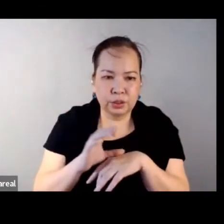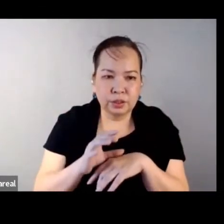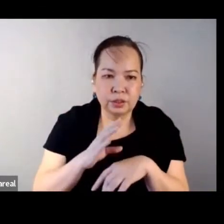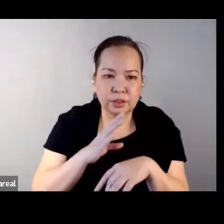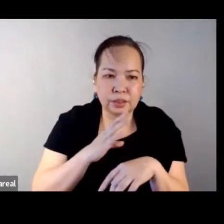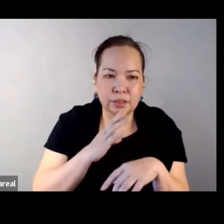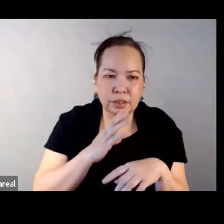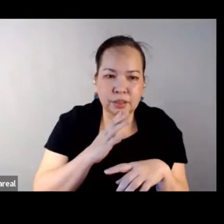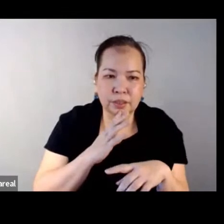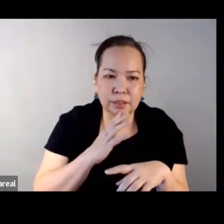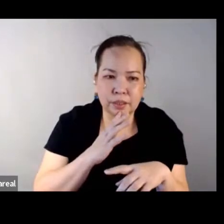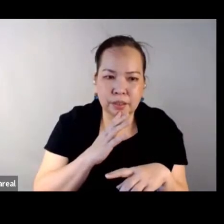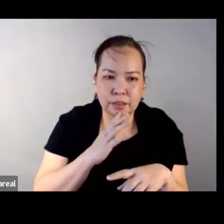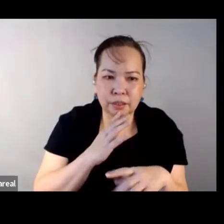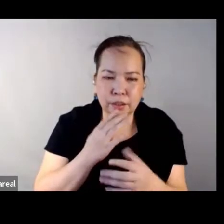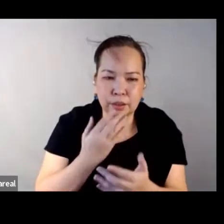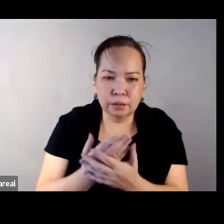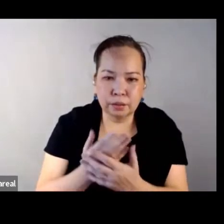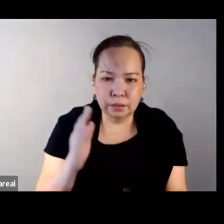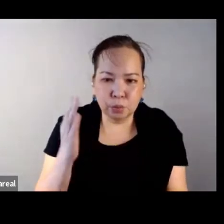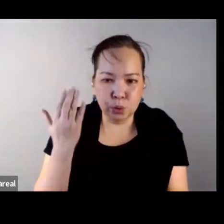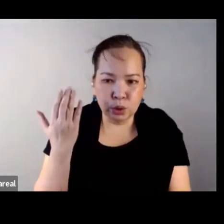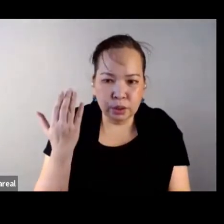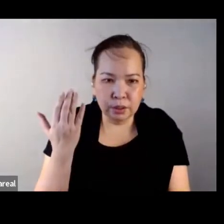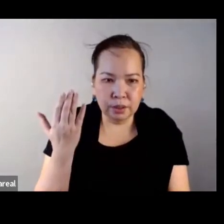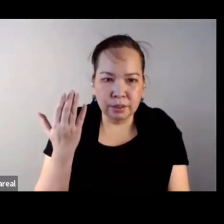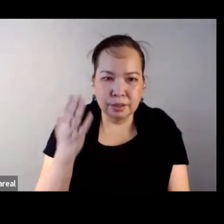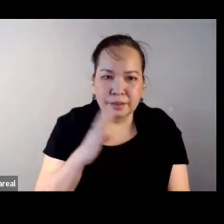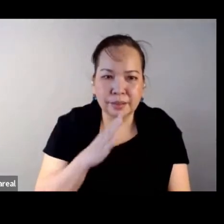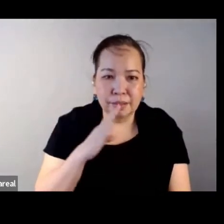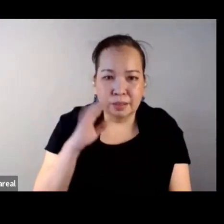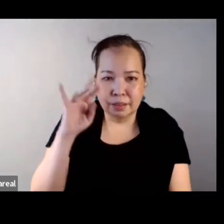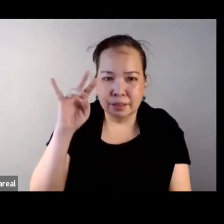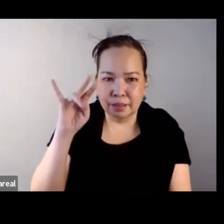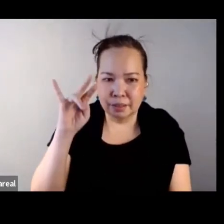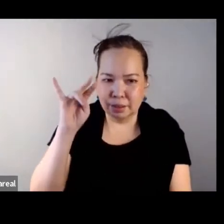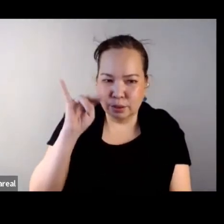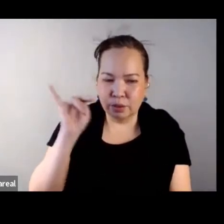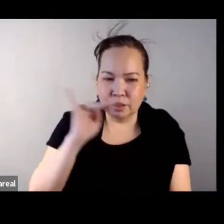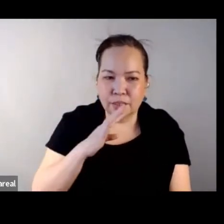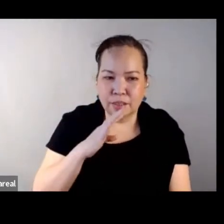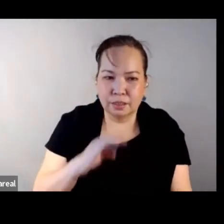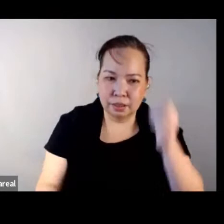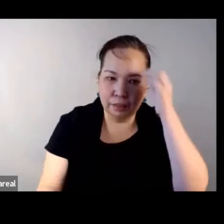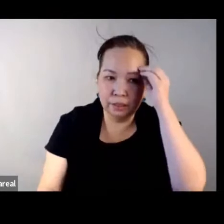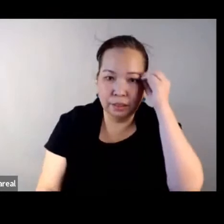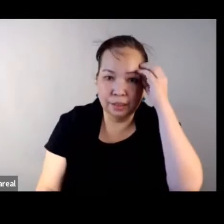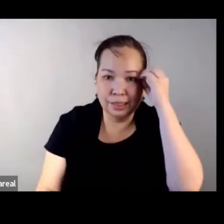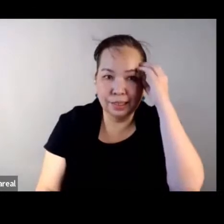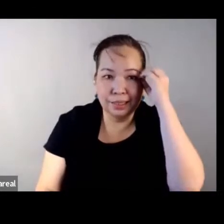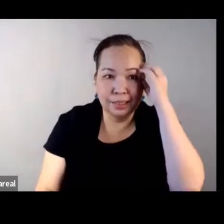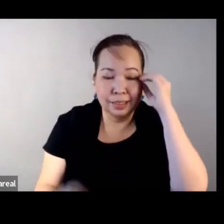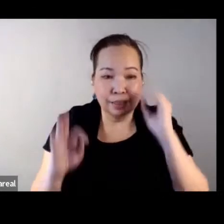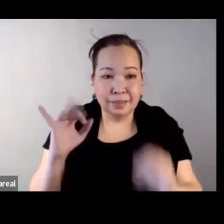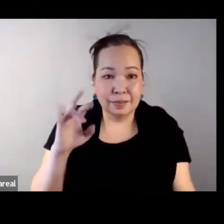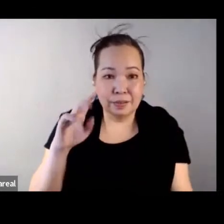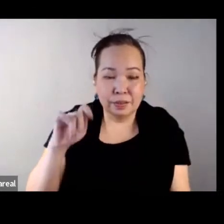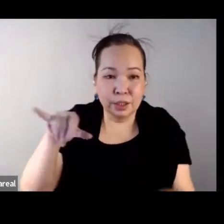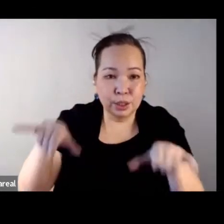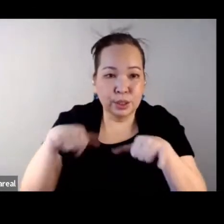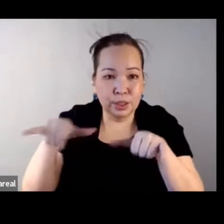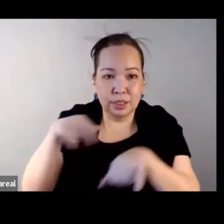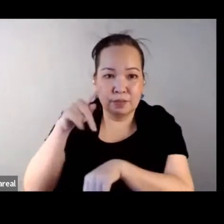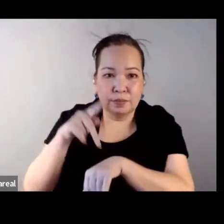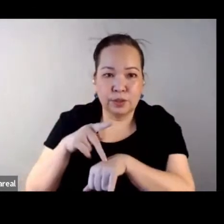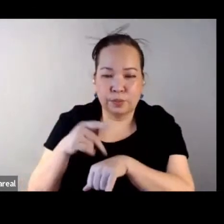tayo amin, or magandang umaga po sa inyong lahat. I'm Firth. Lived in the Philippines for 10